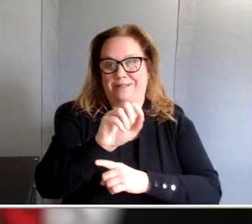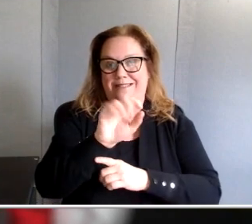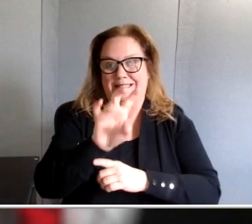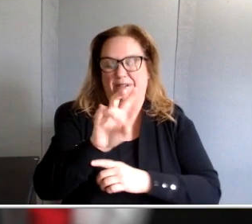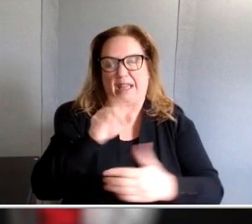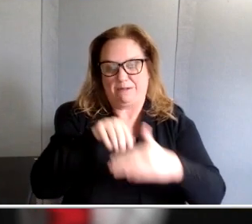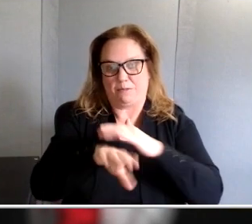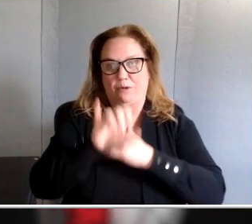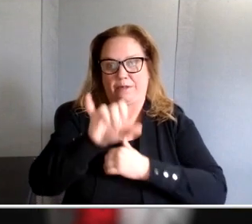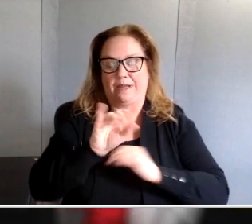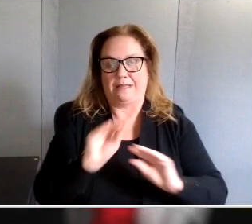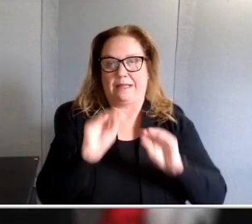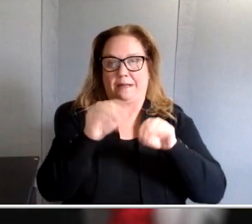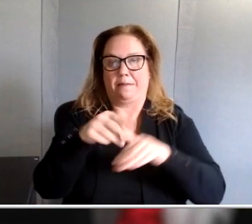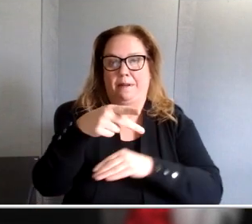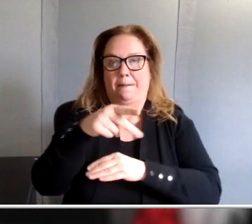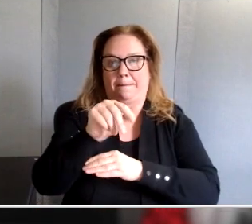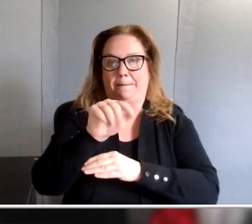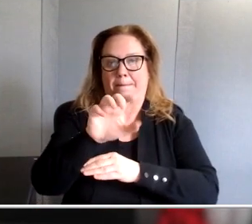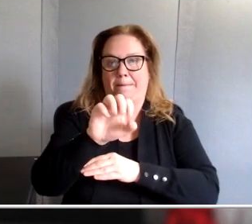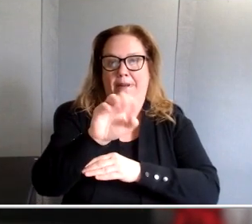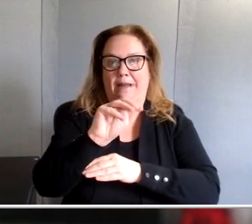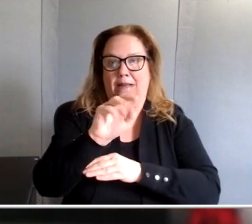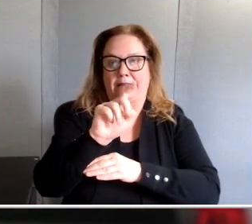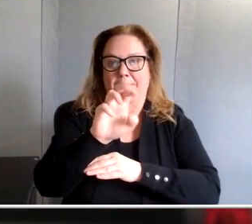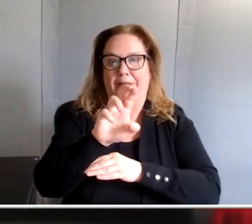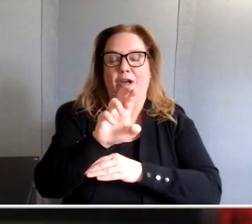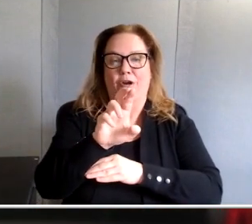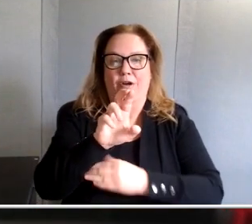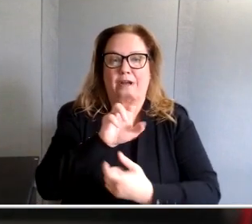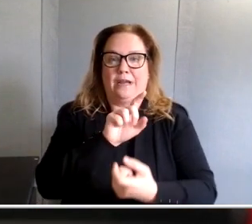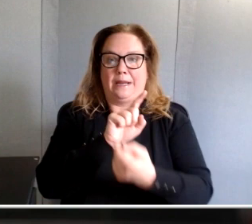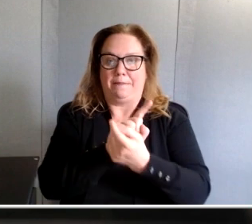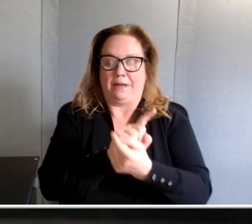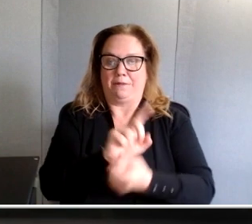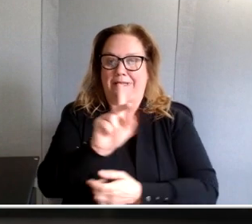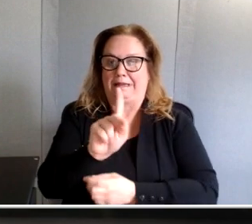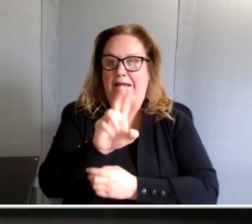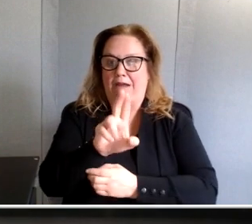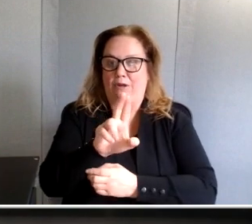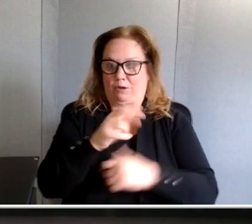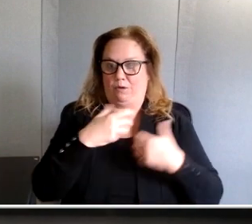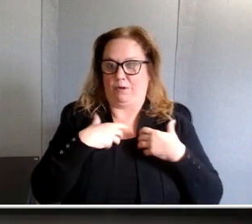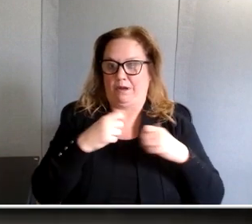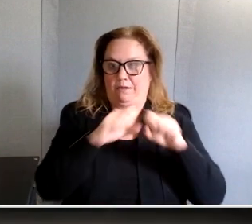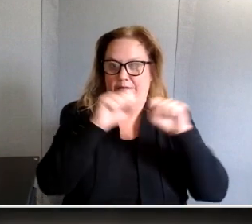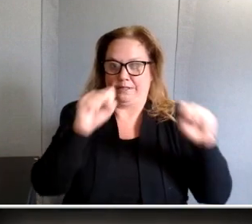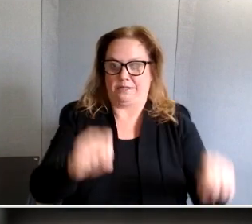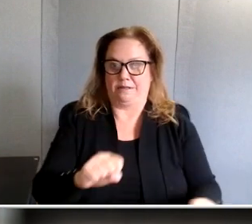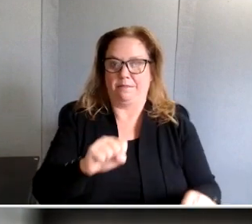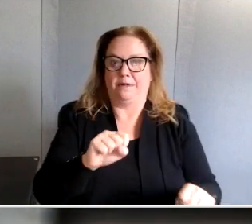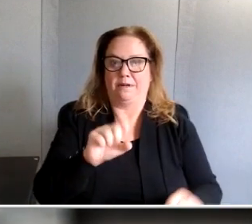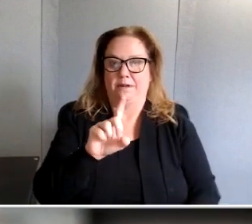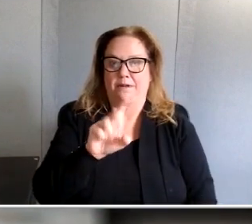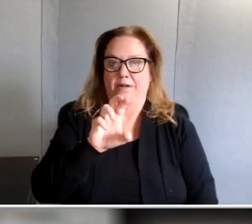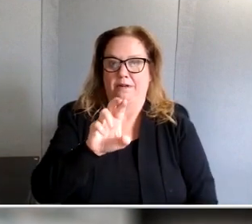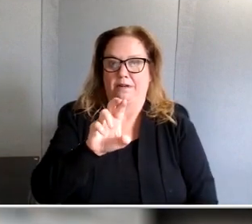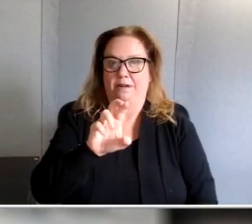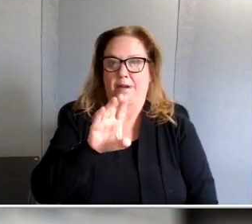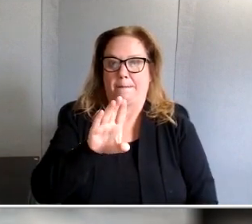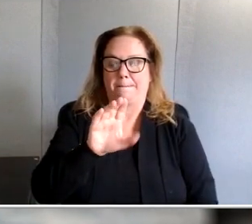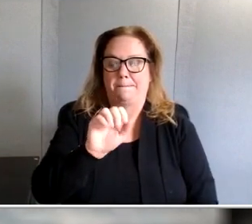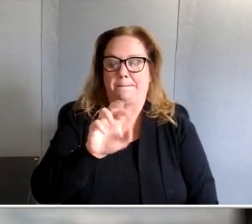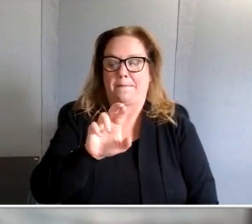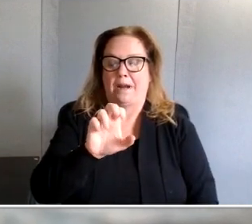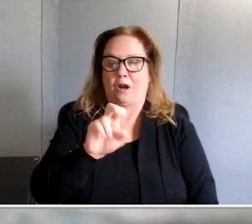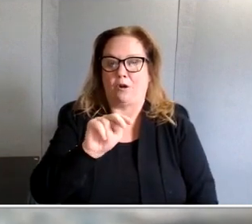a pacemaker defibrillator. And for years, he met with his University of Kansas Health System cardiologist, Dr. Lauren Barenbaum. 4